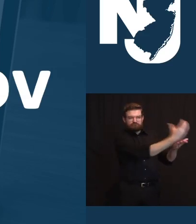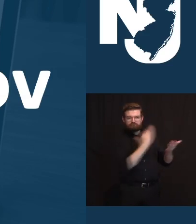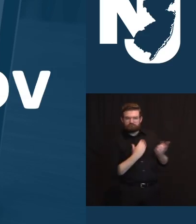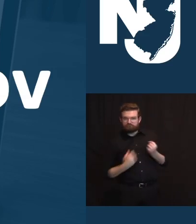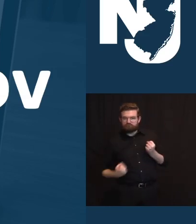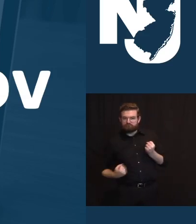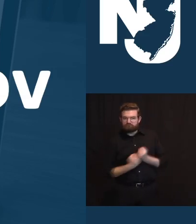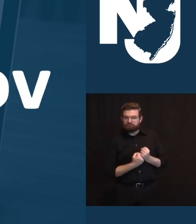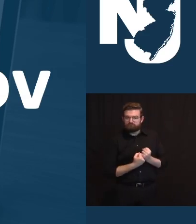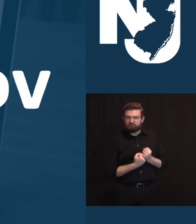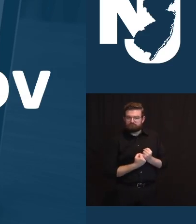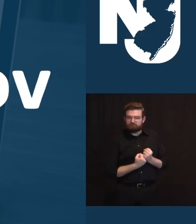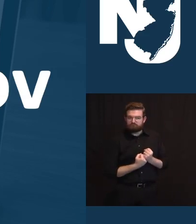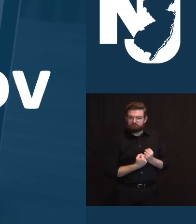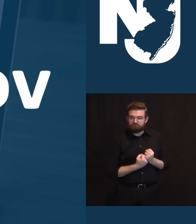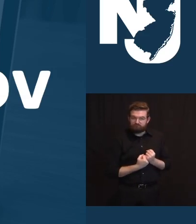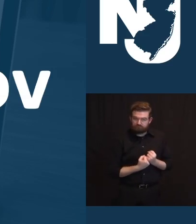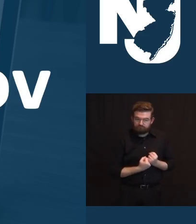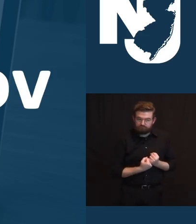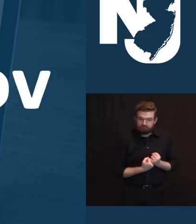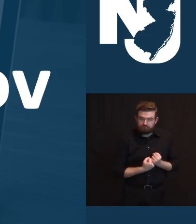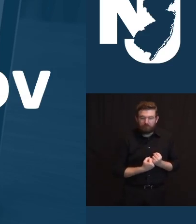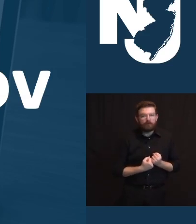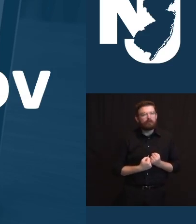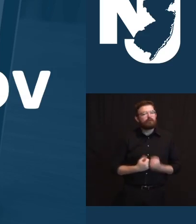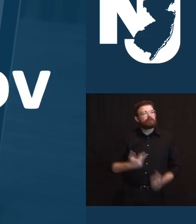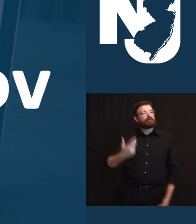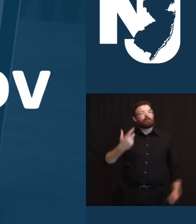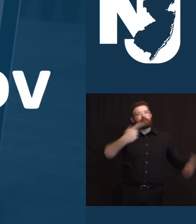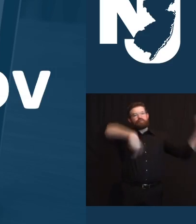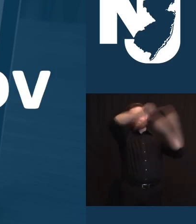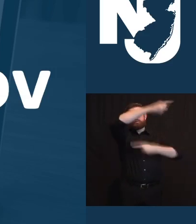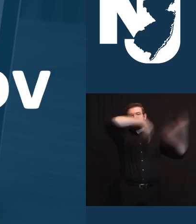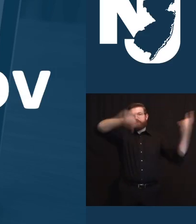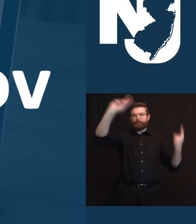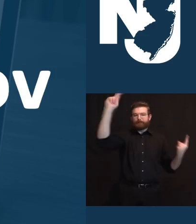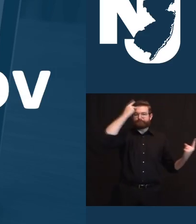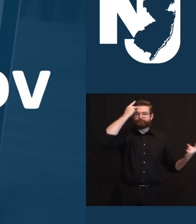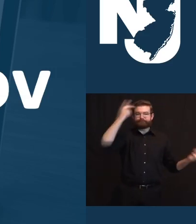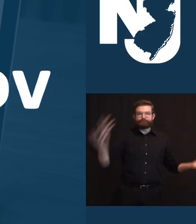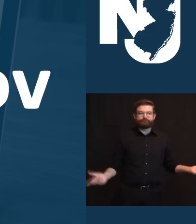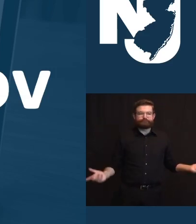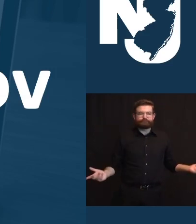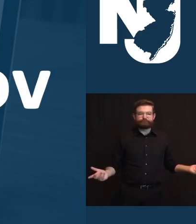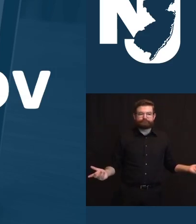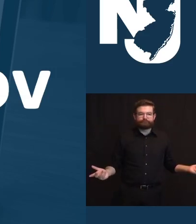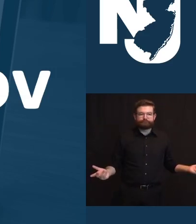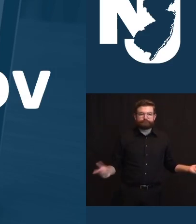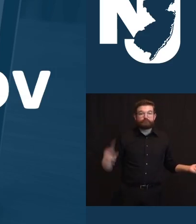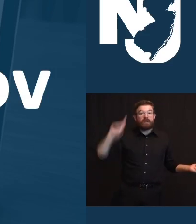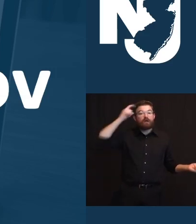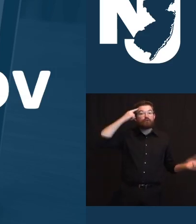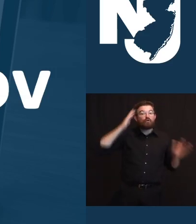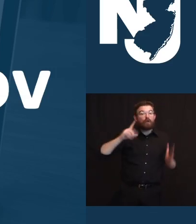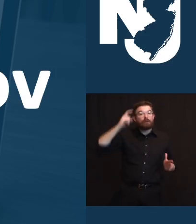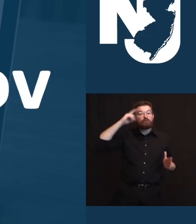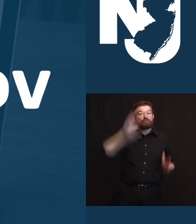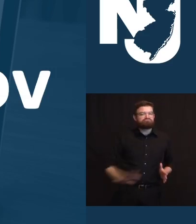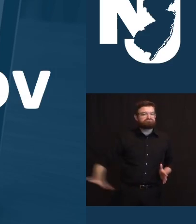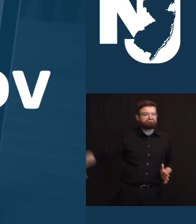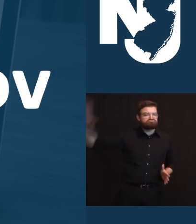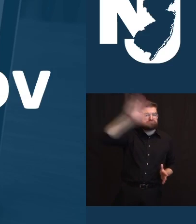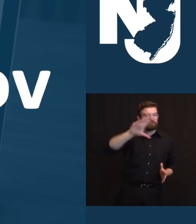just be another game of politics by him, but for governors across the country of both parties, by the way, I saw Governor Sununu